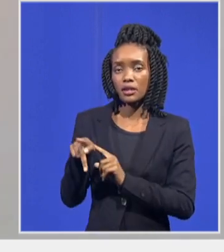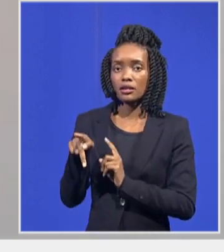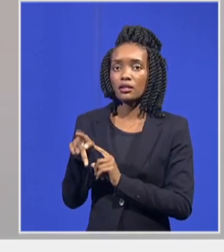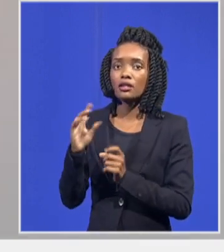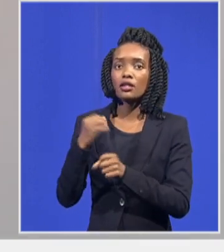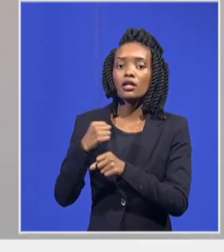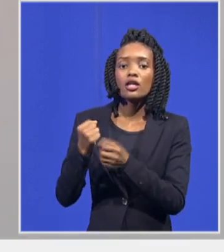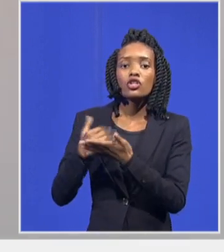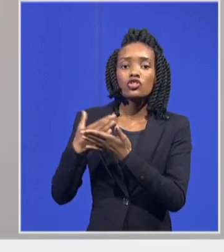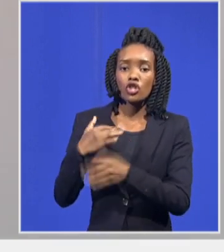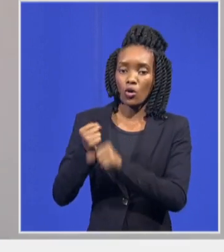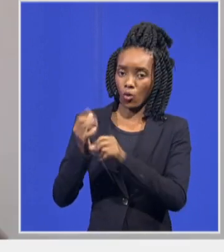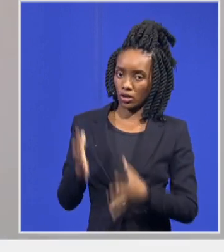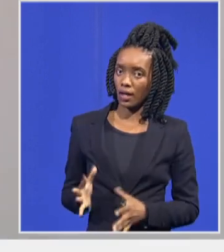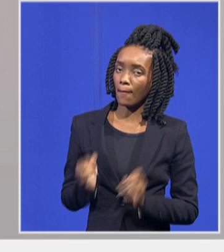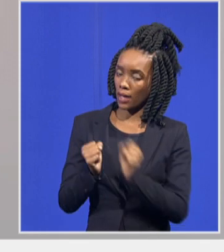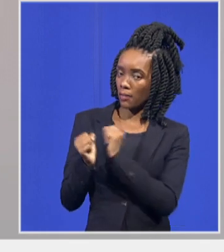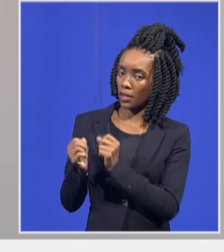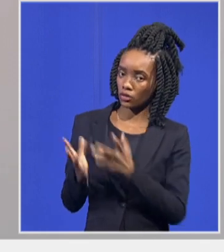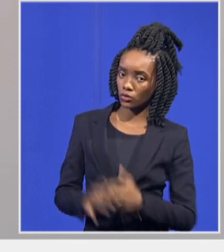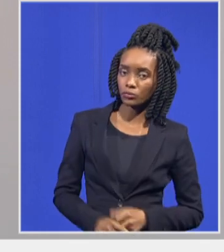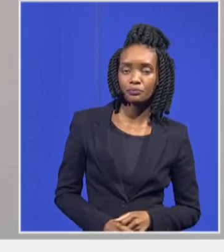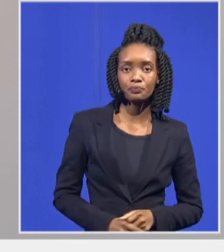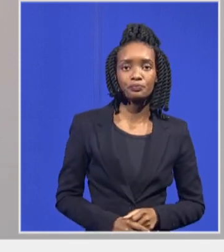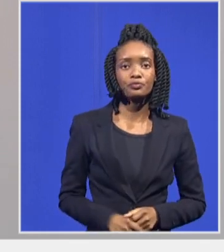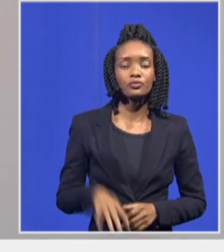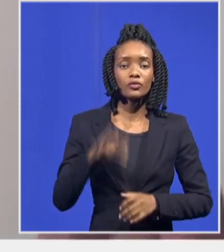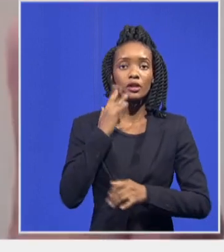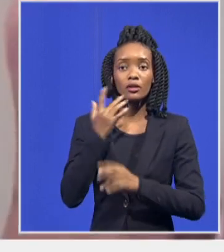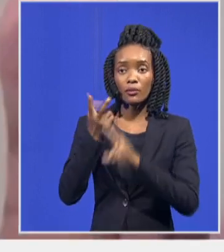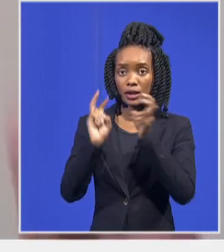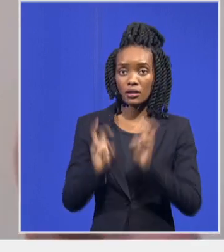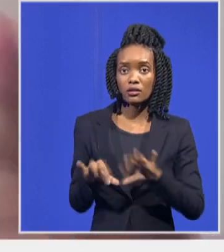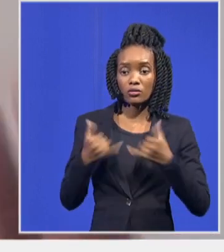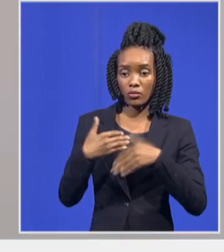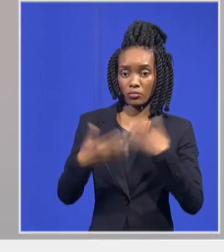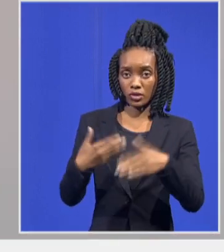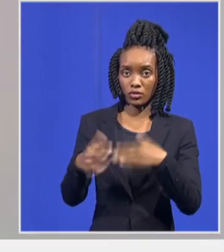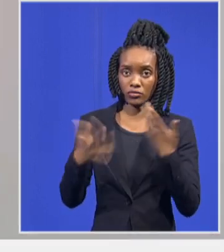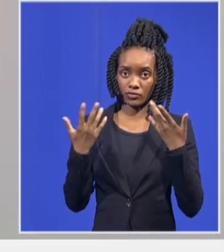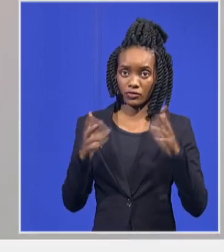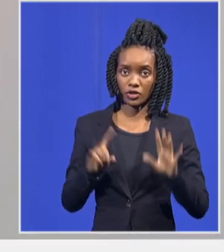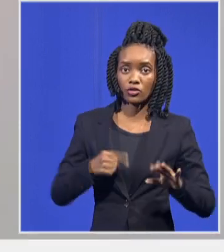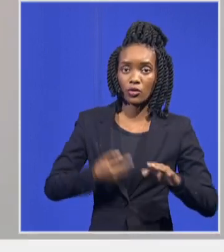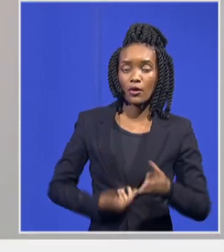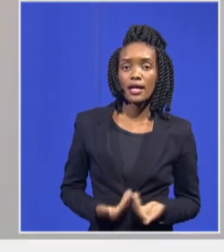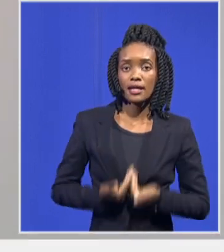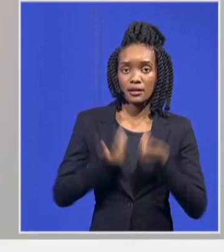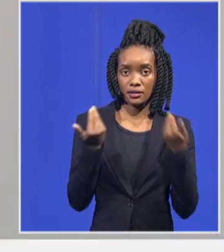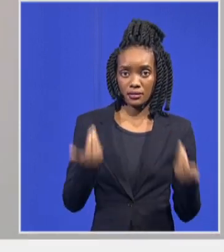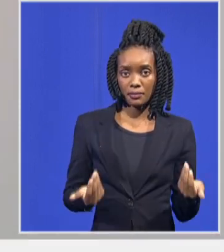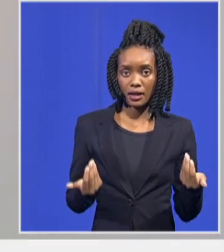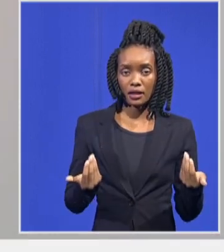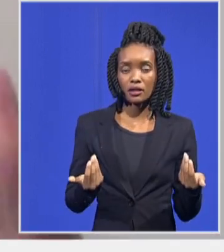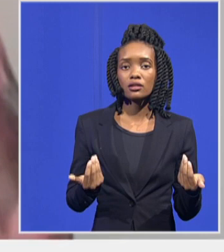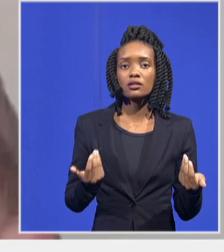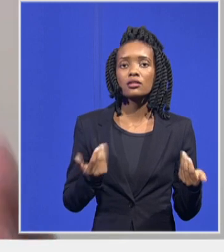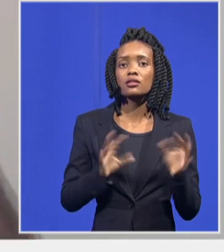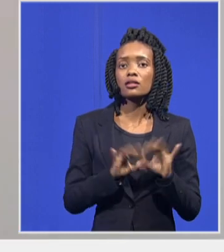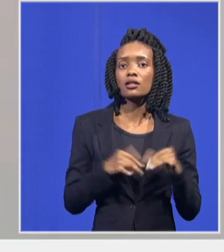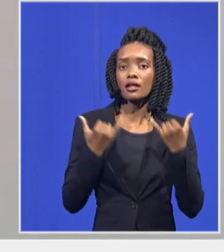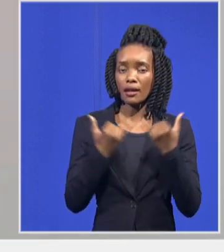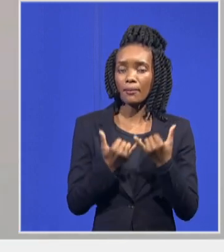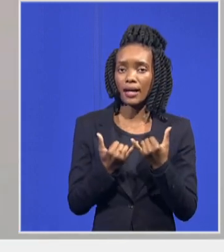that. And eventually, when the entire Eskom process is complete, where a separate national transmission company is set up, that's